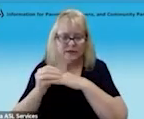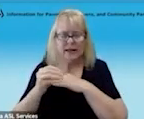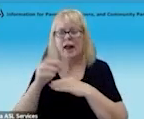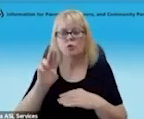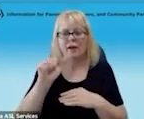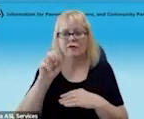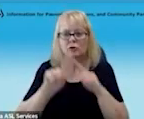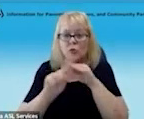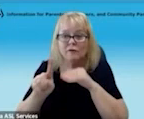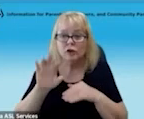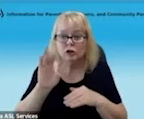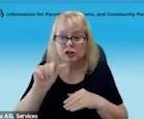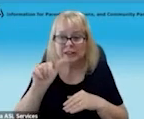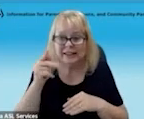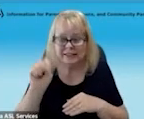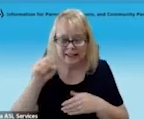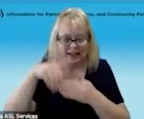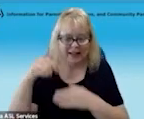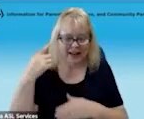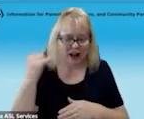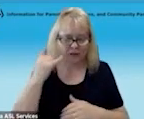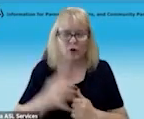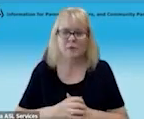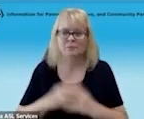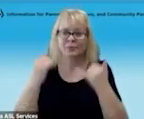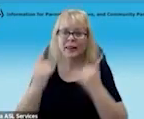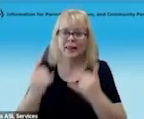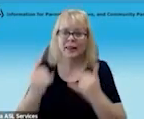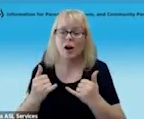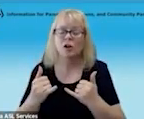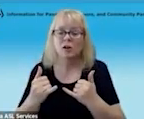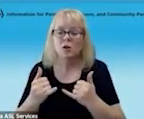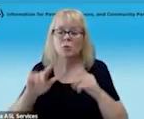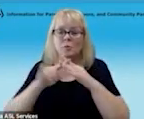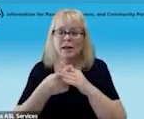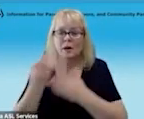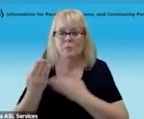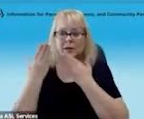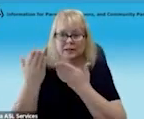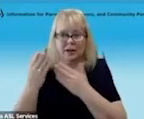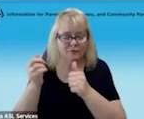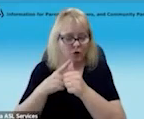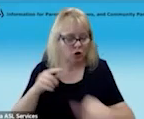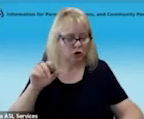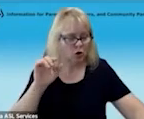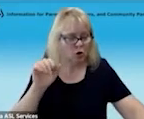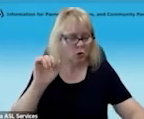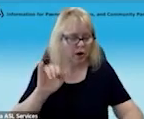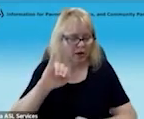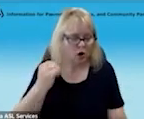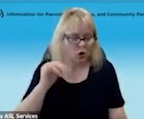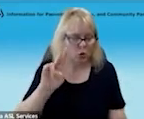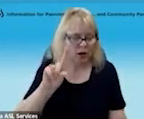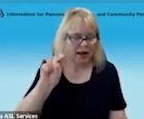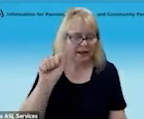health and other services to low-income children, immigrants, and refugees in California.